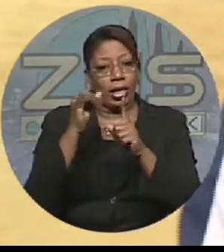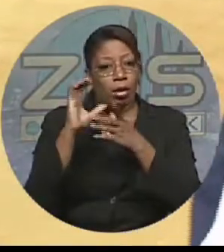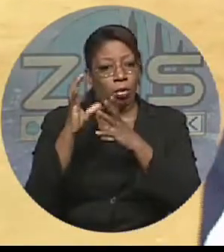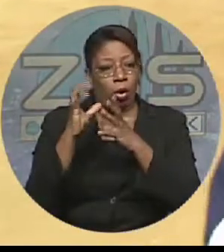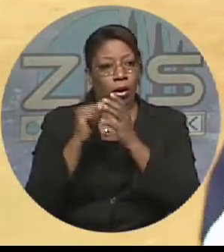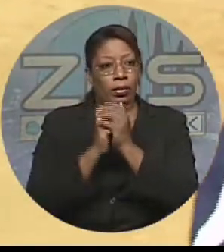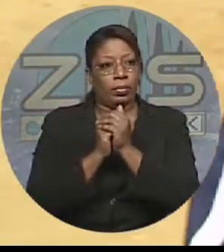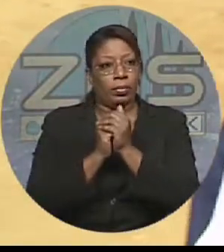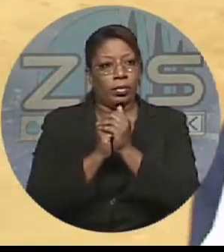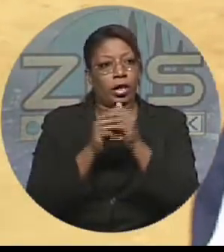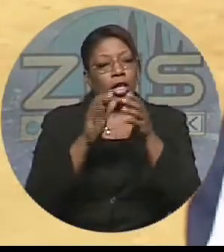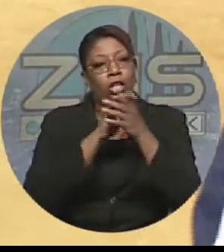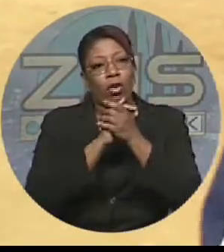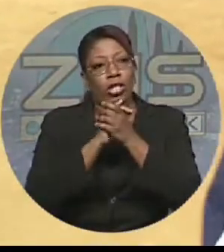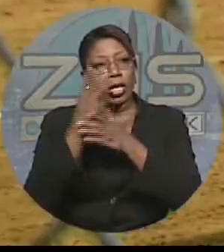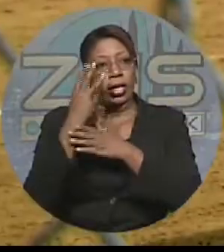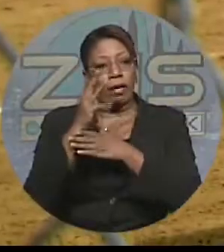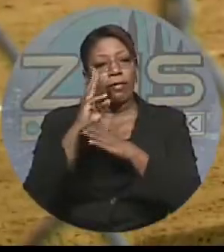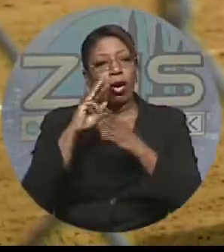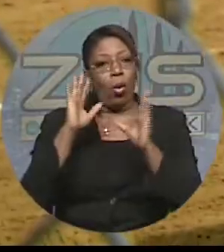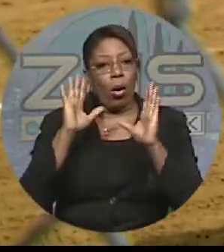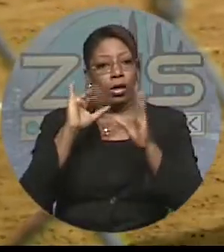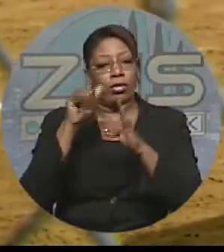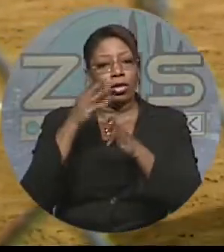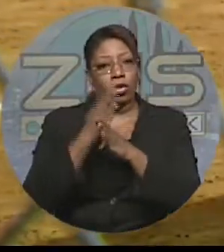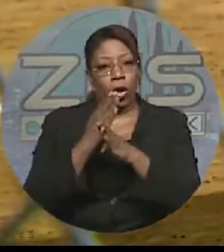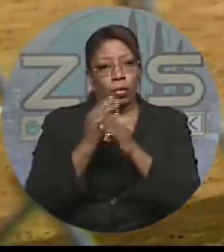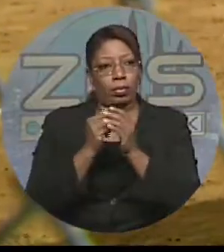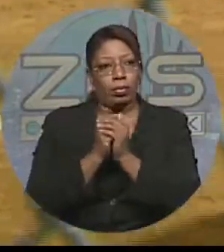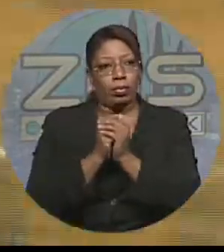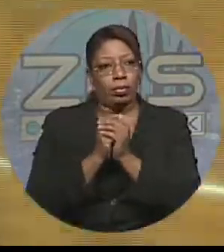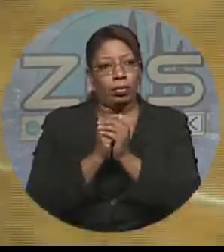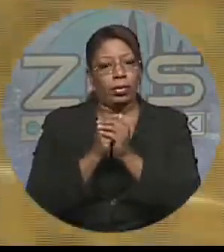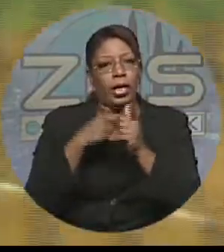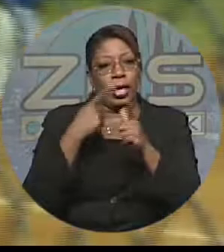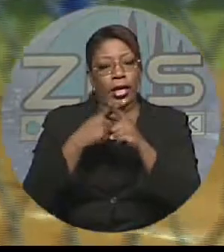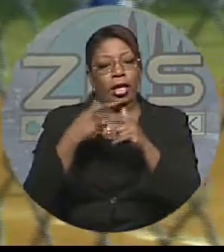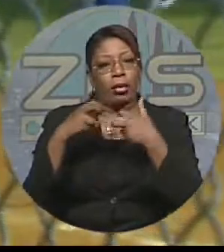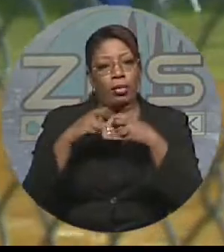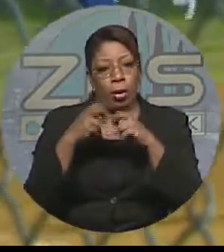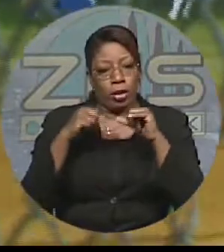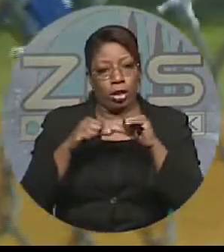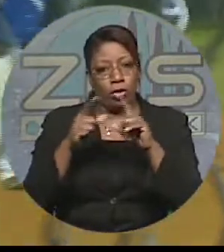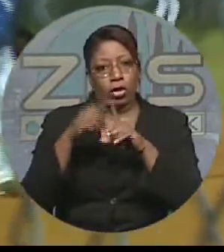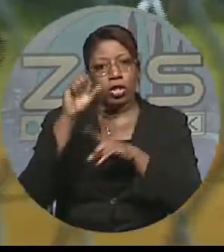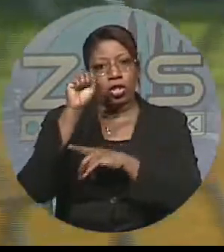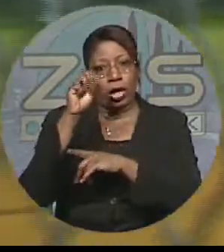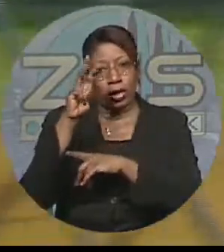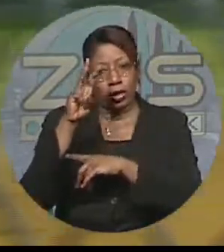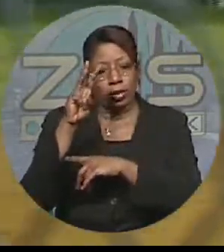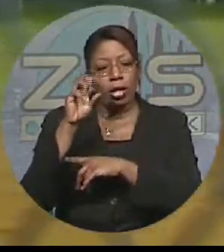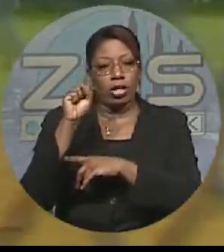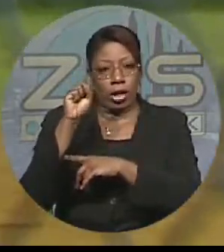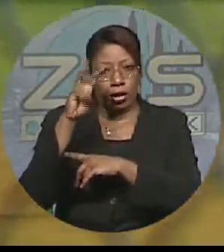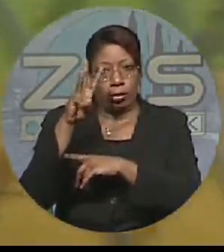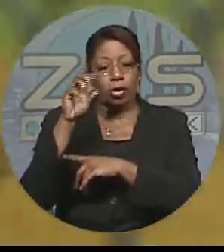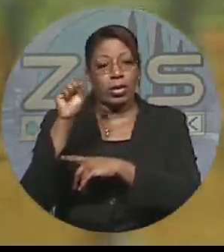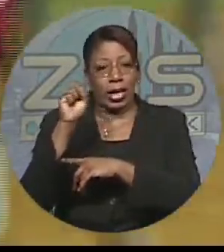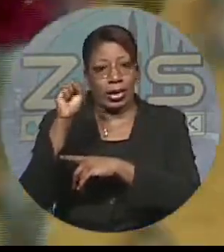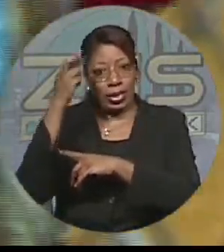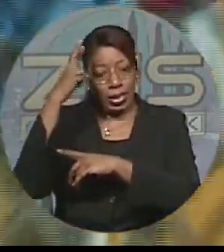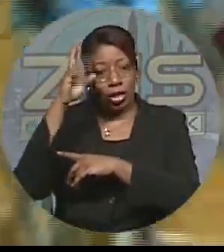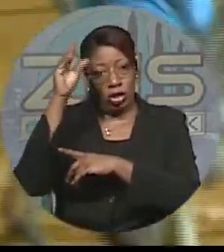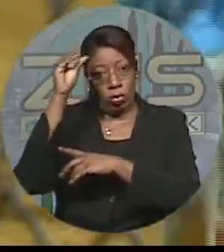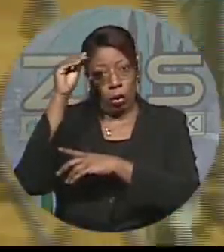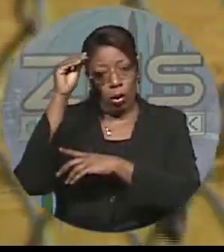want to congratulate them for a job well done. And the problems would continue for Charles W. Saunders senior boys. Boy, they